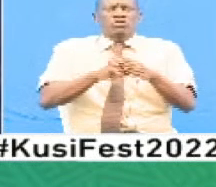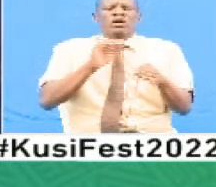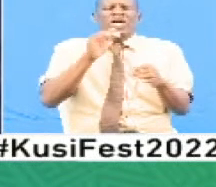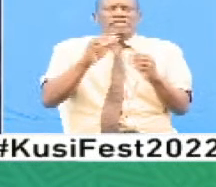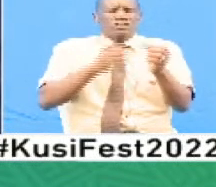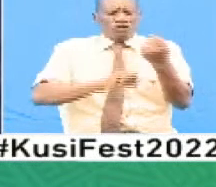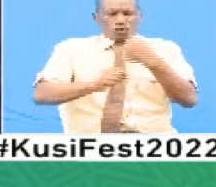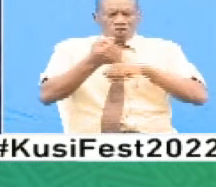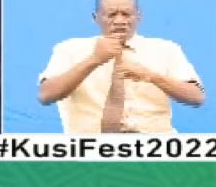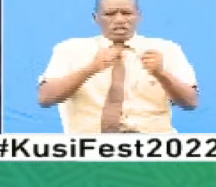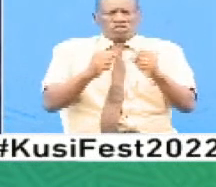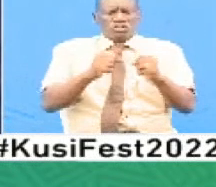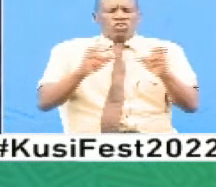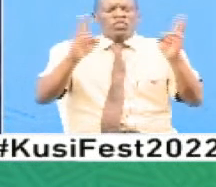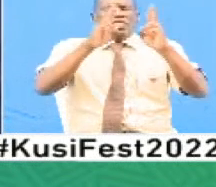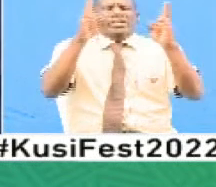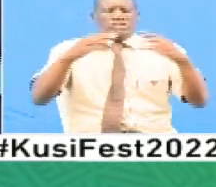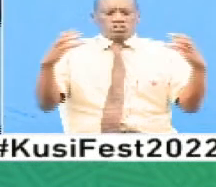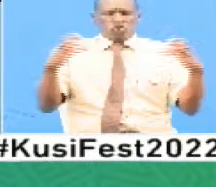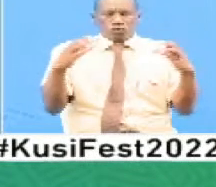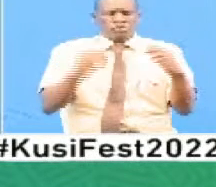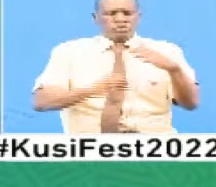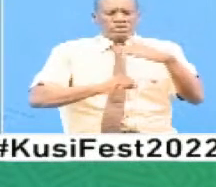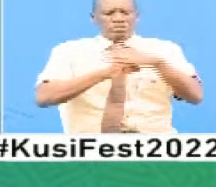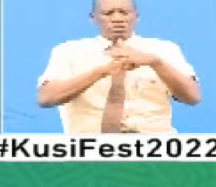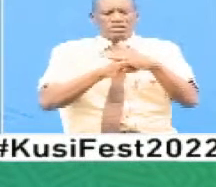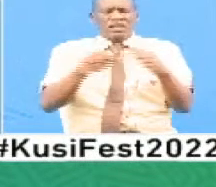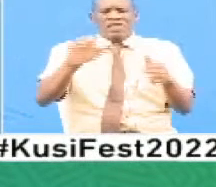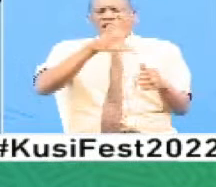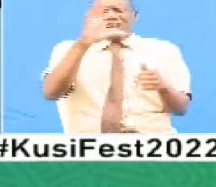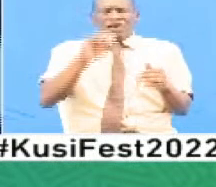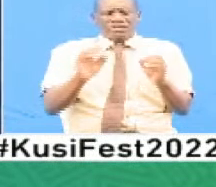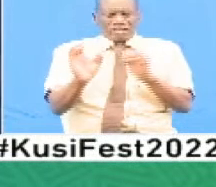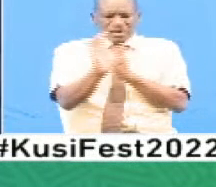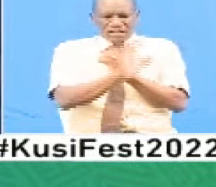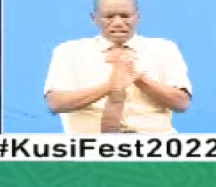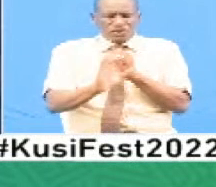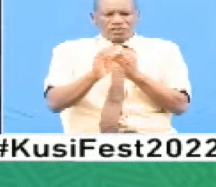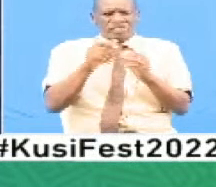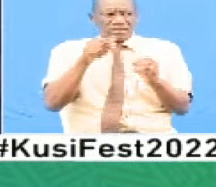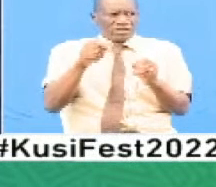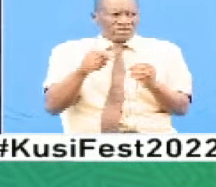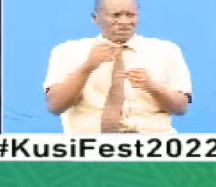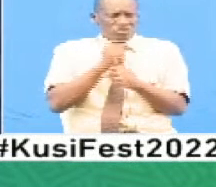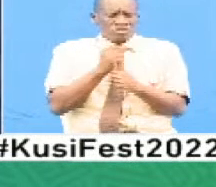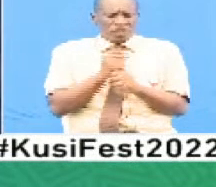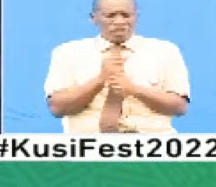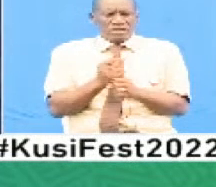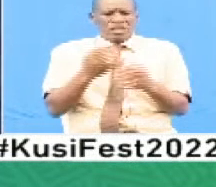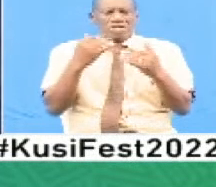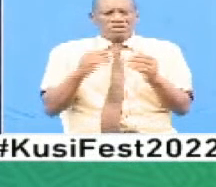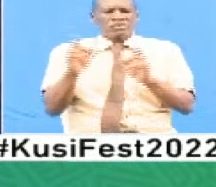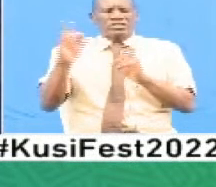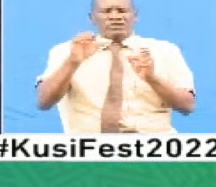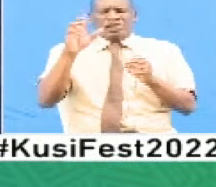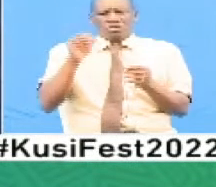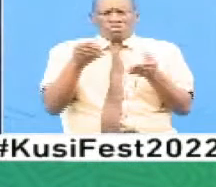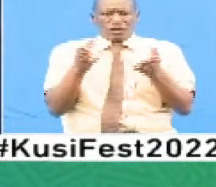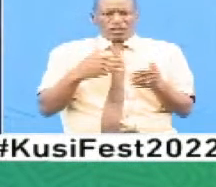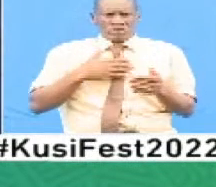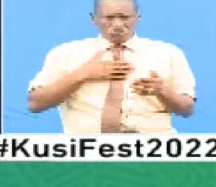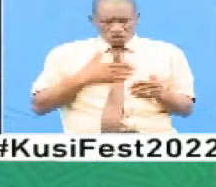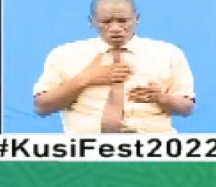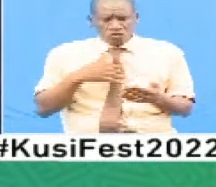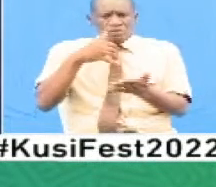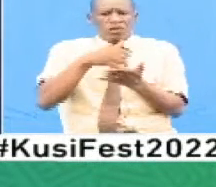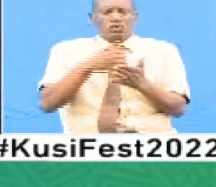action on the international community to support the Africa continent in this endeavor. Safaricom is honored to be part